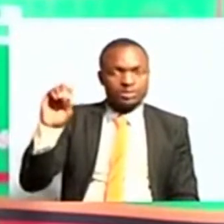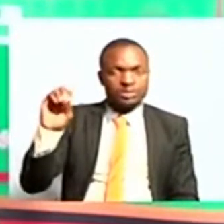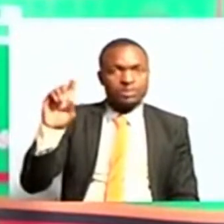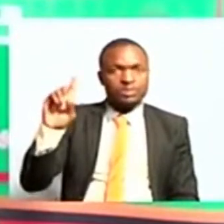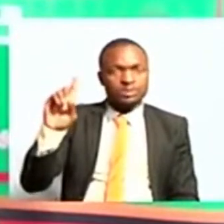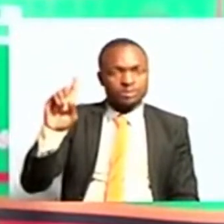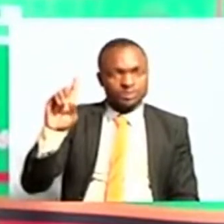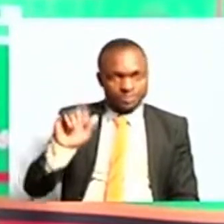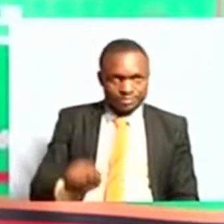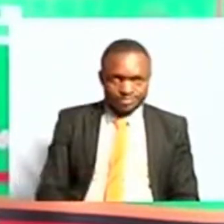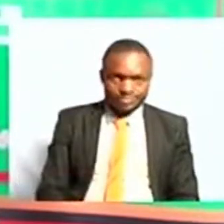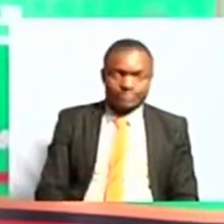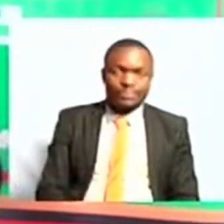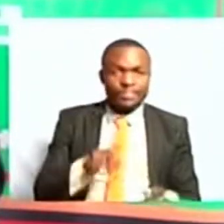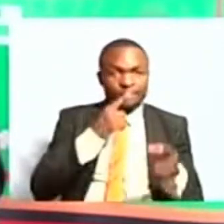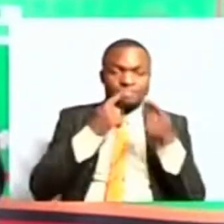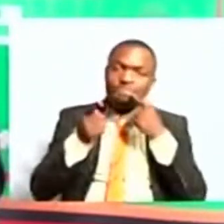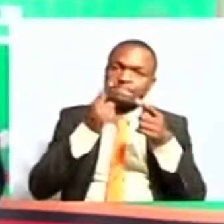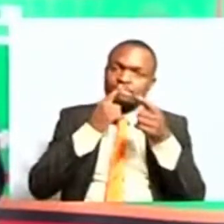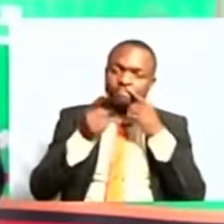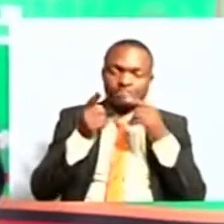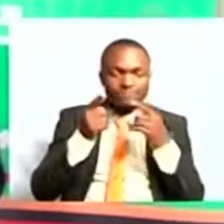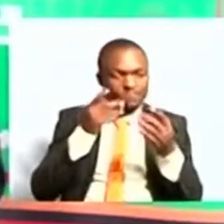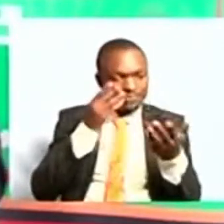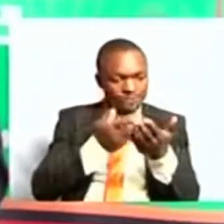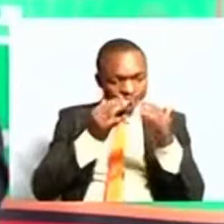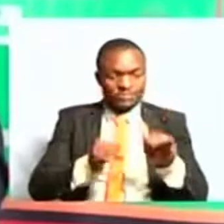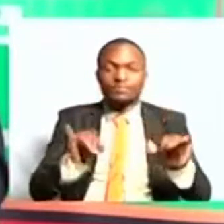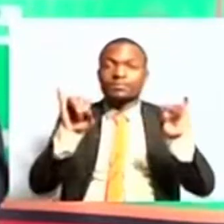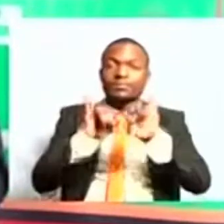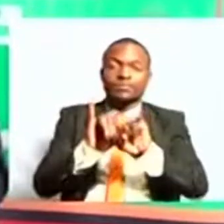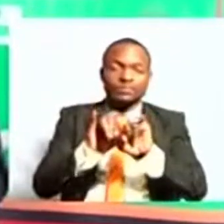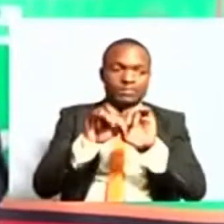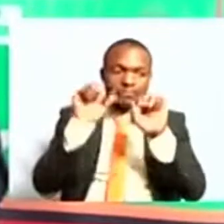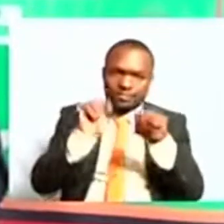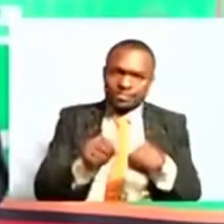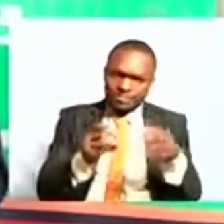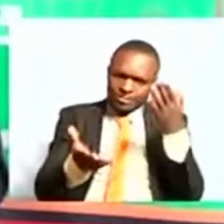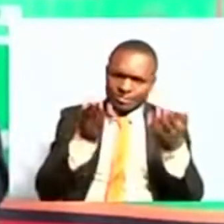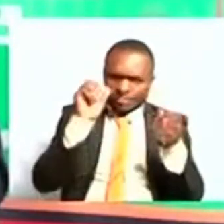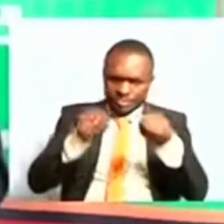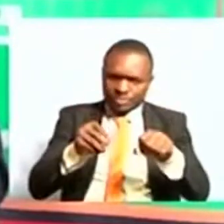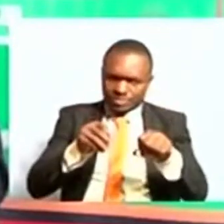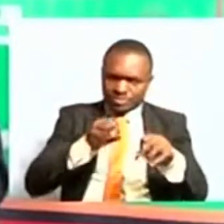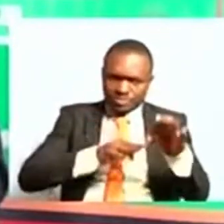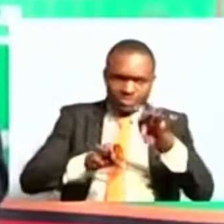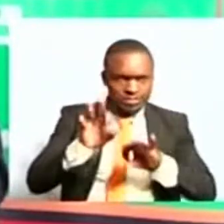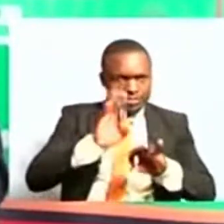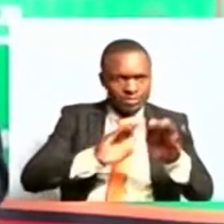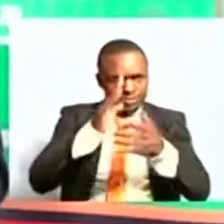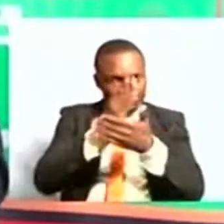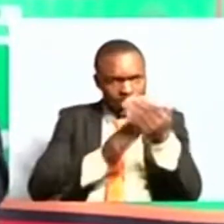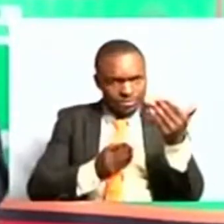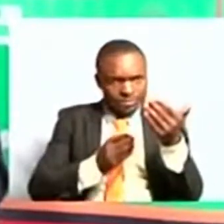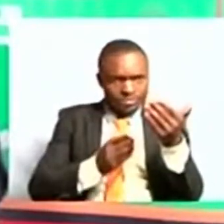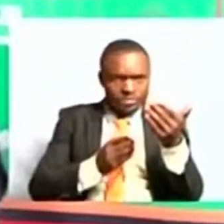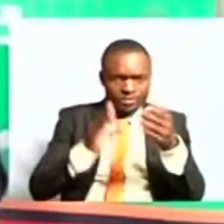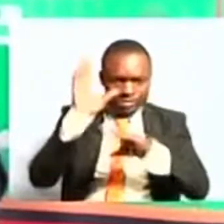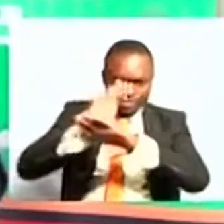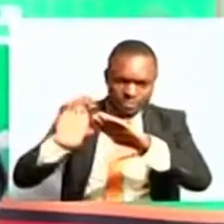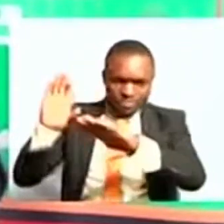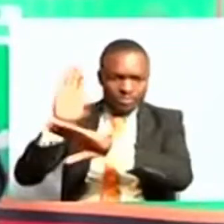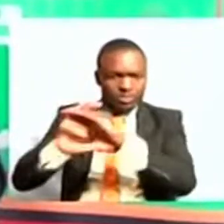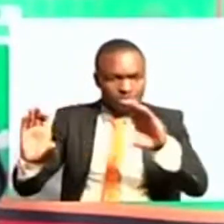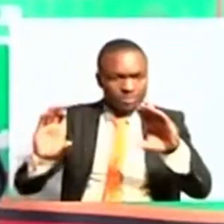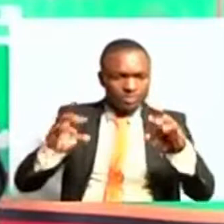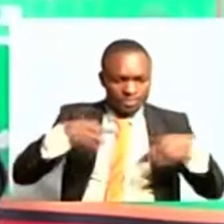0978-772-801. So as we discuss this importance, maybe you may highlight some of the prominent causes of road